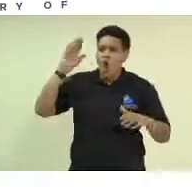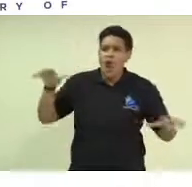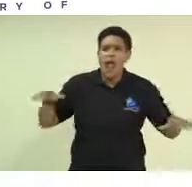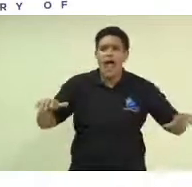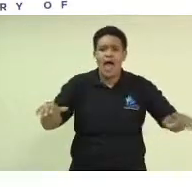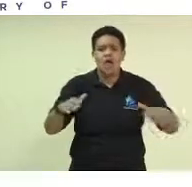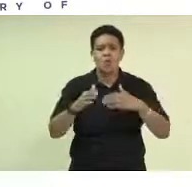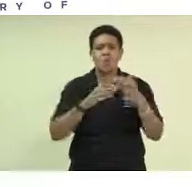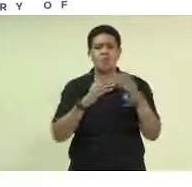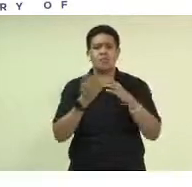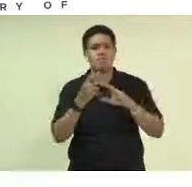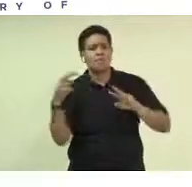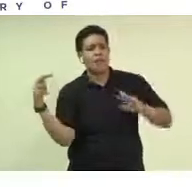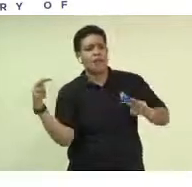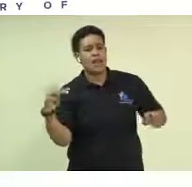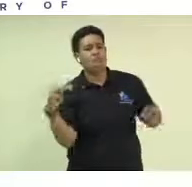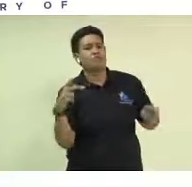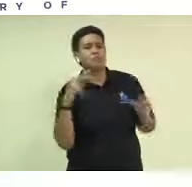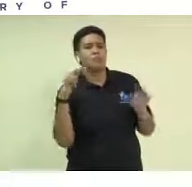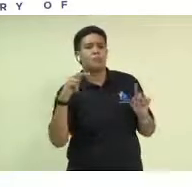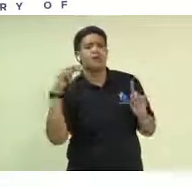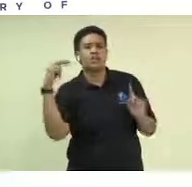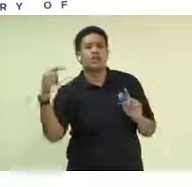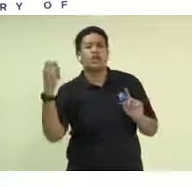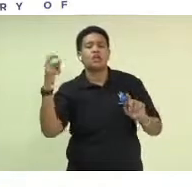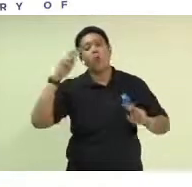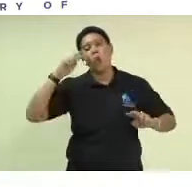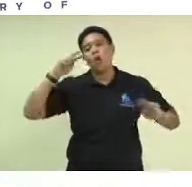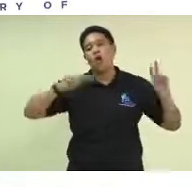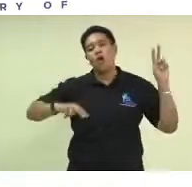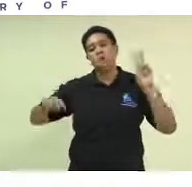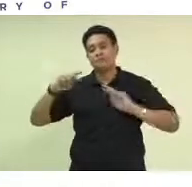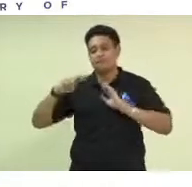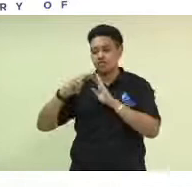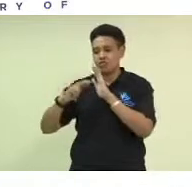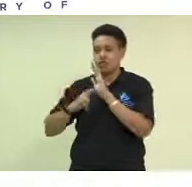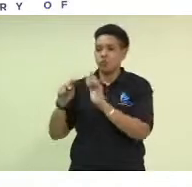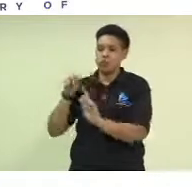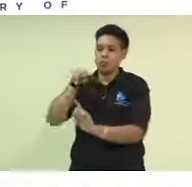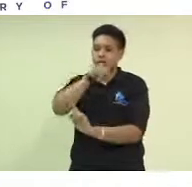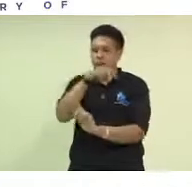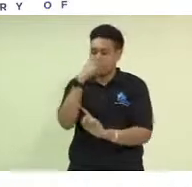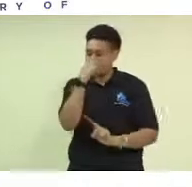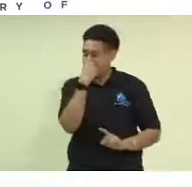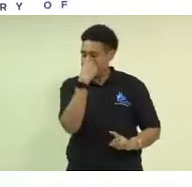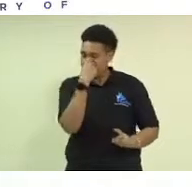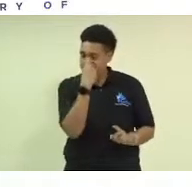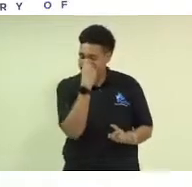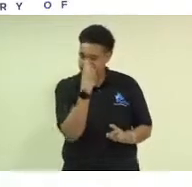whether from an enforcement perspective or from an observation of the protocol perspective. Those risks come